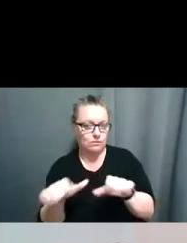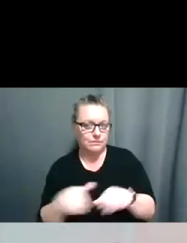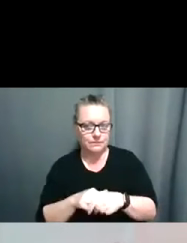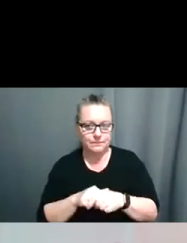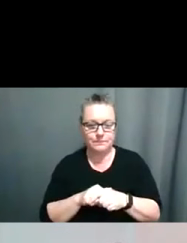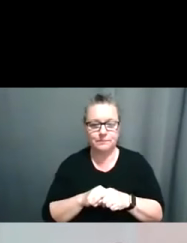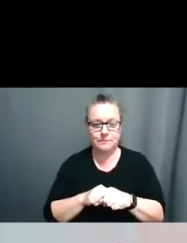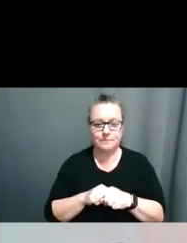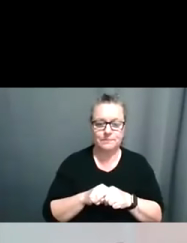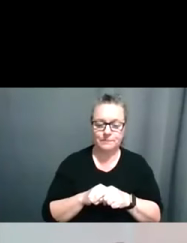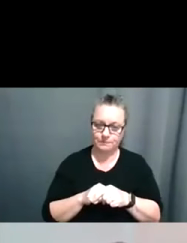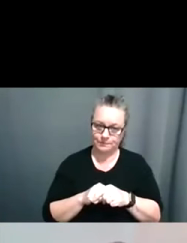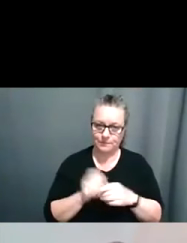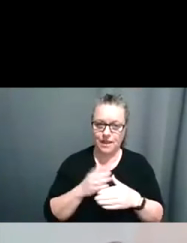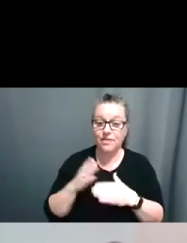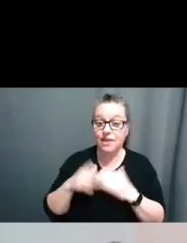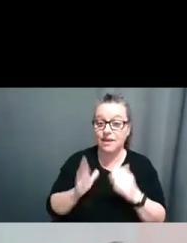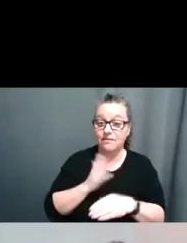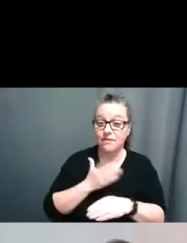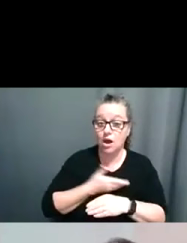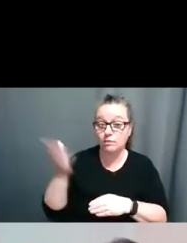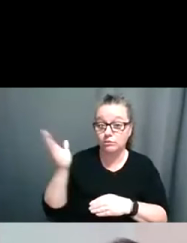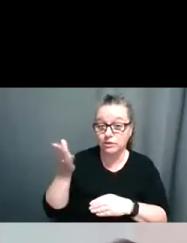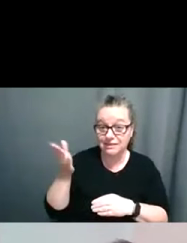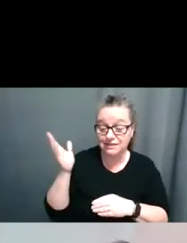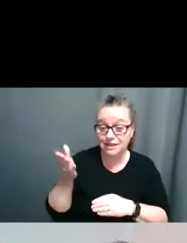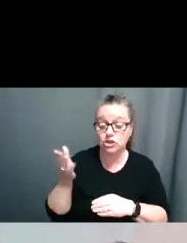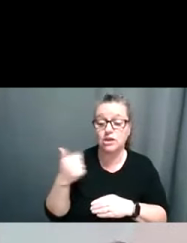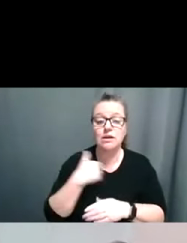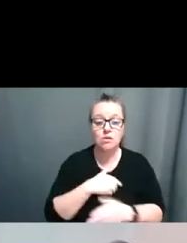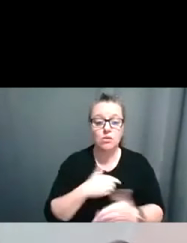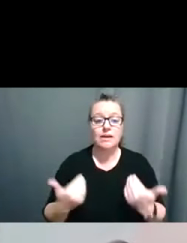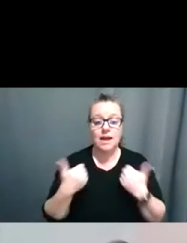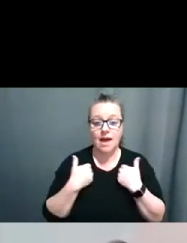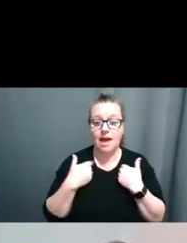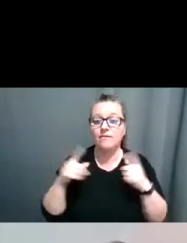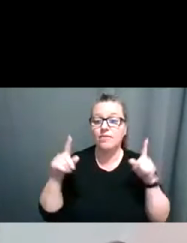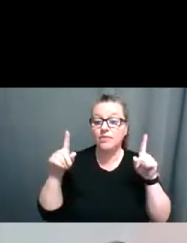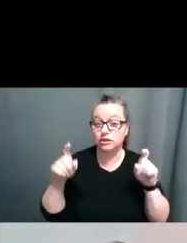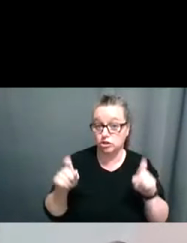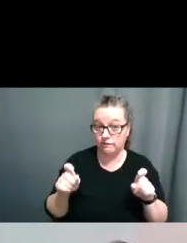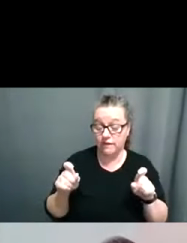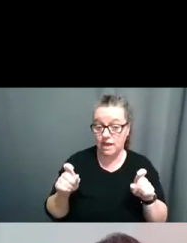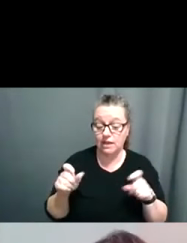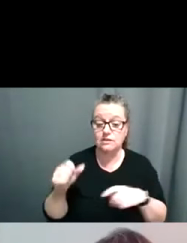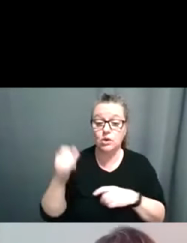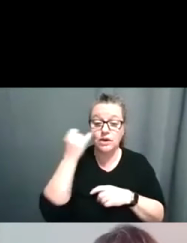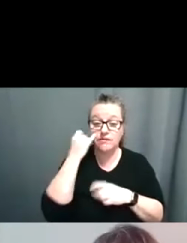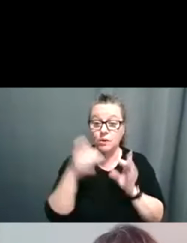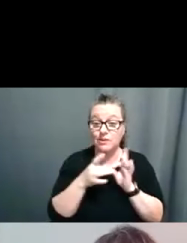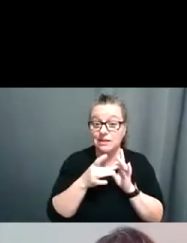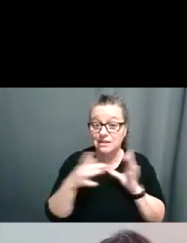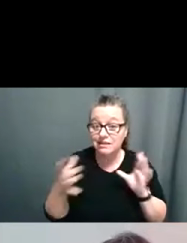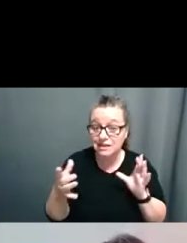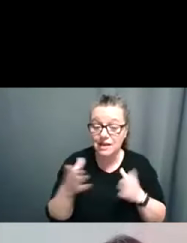And at the end of our presentation, I know at the end of all the presentations, we do have that survey. So if there was a disconnect